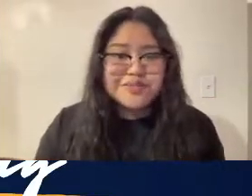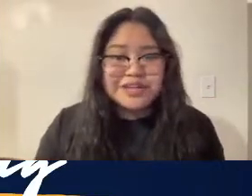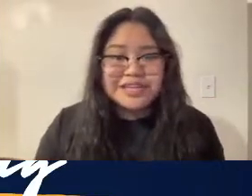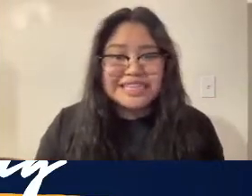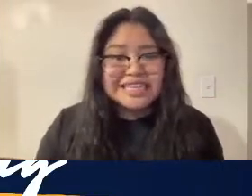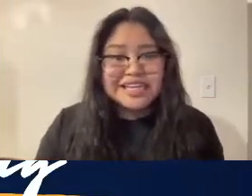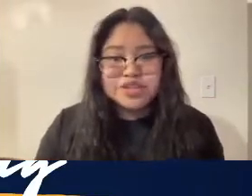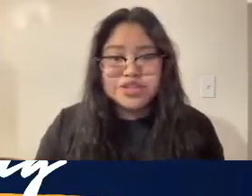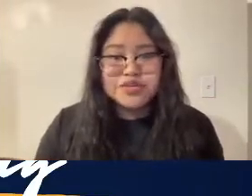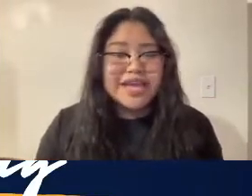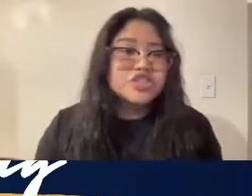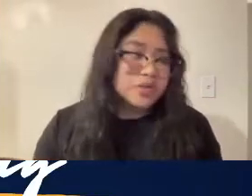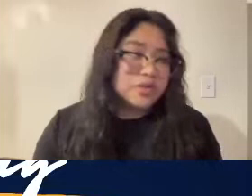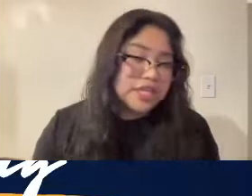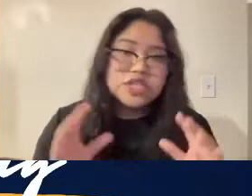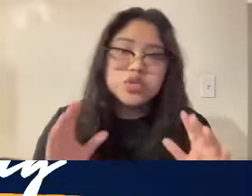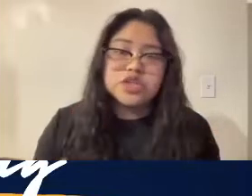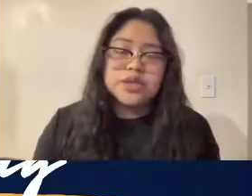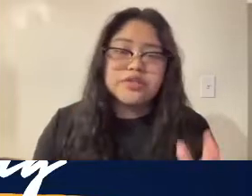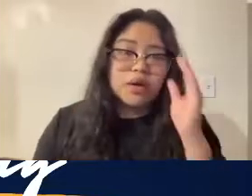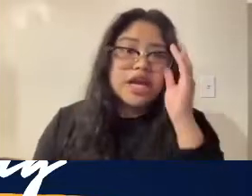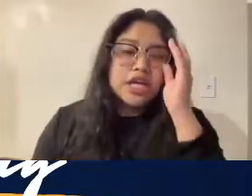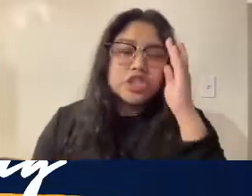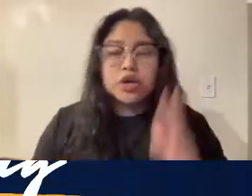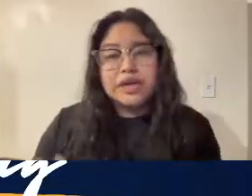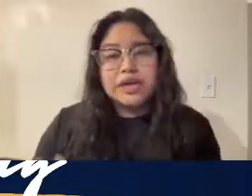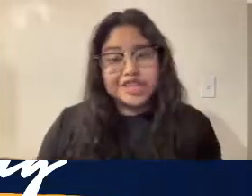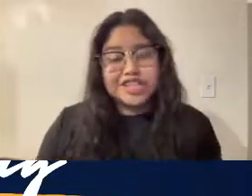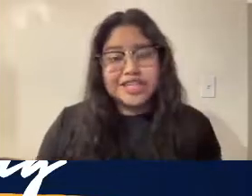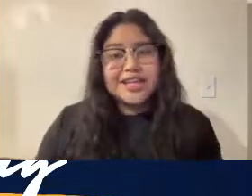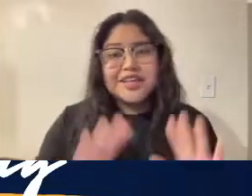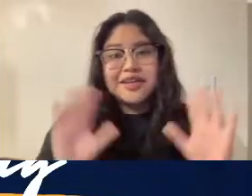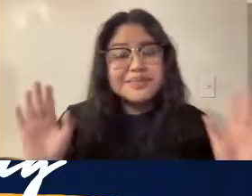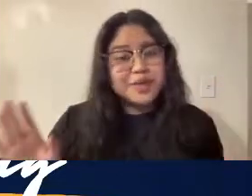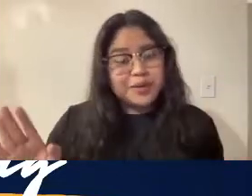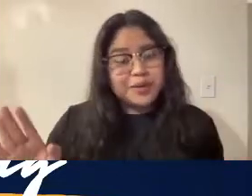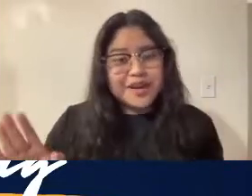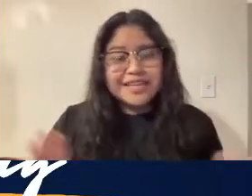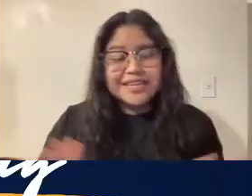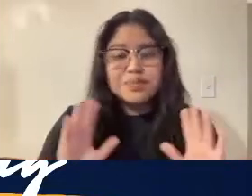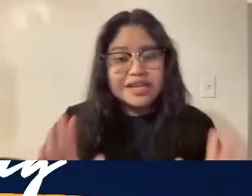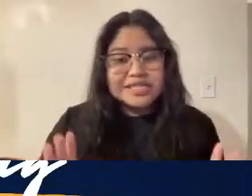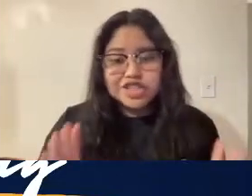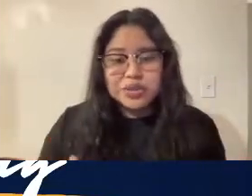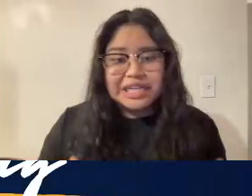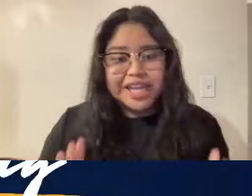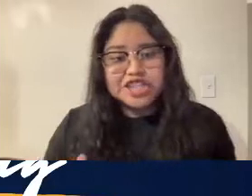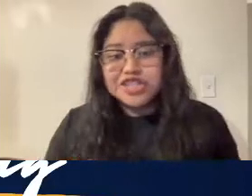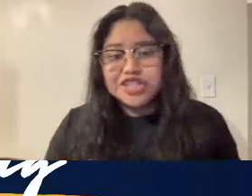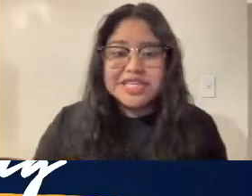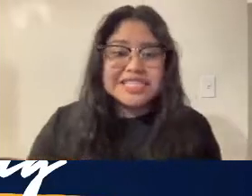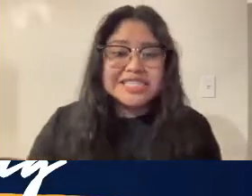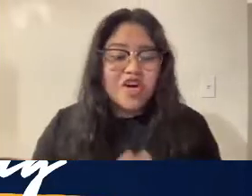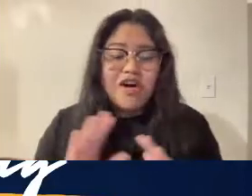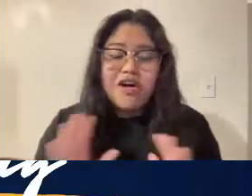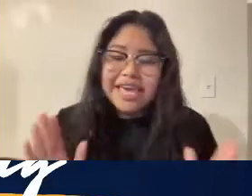serve their community leading up to and during the 2024 general election. Now, that is a big one, right? It is a presidential election.